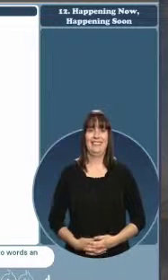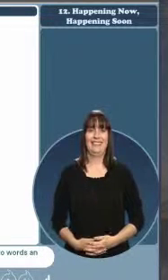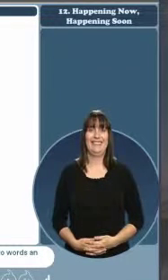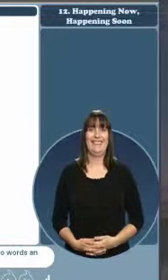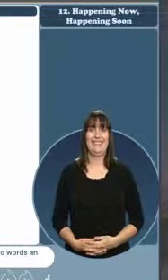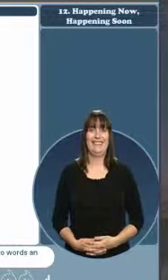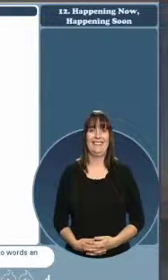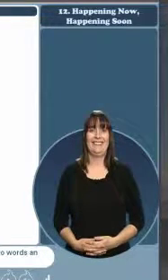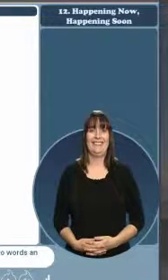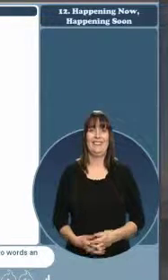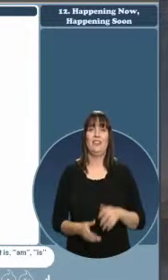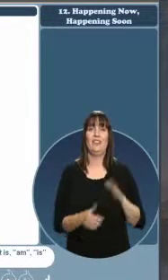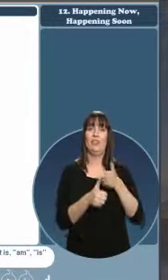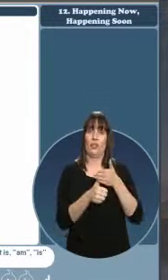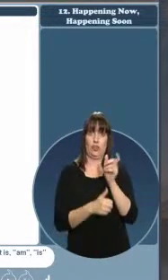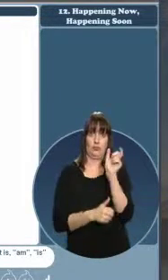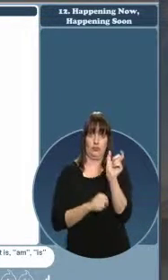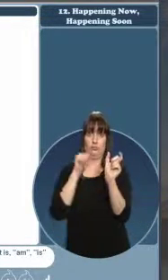verb.